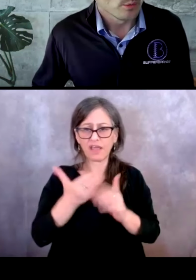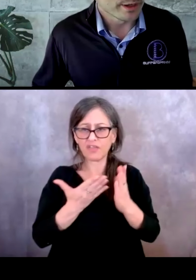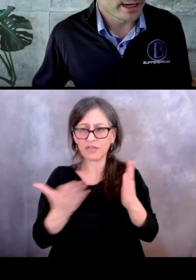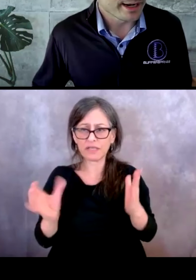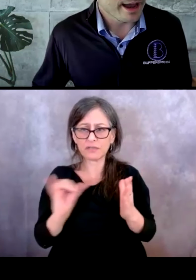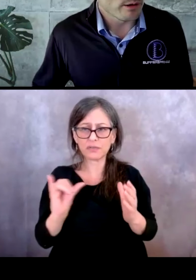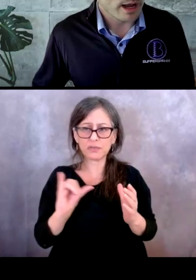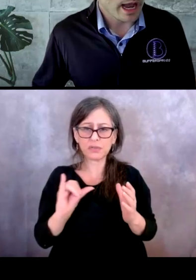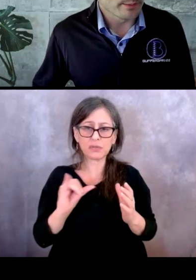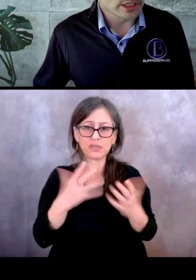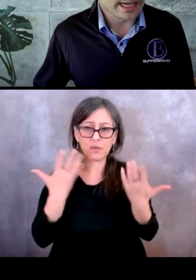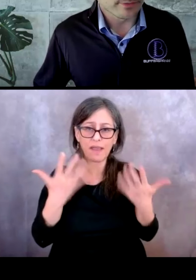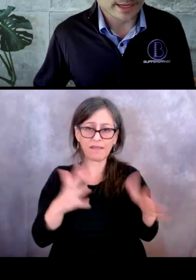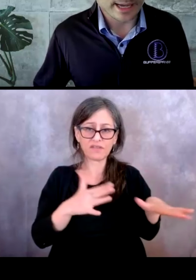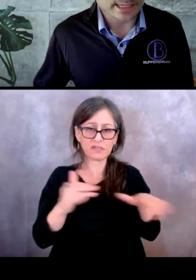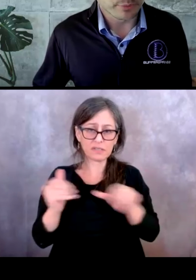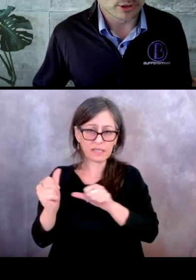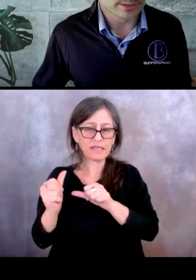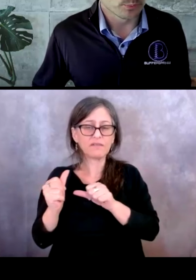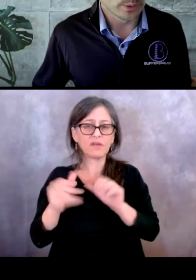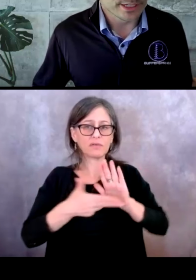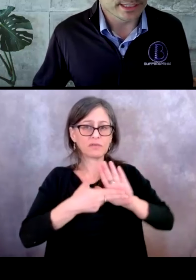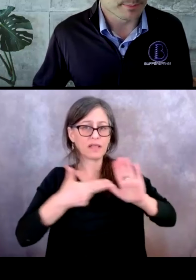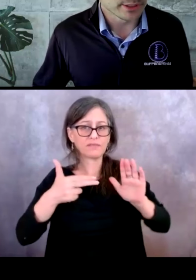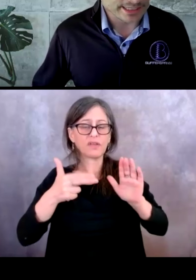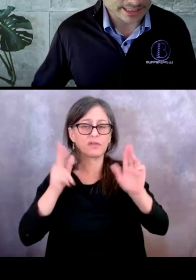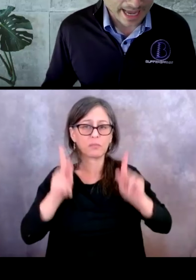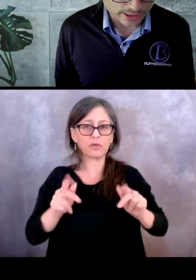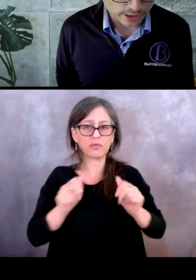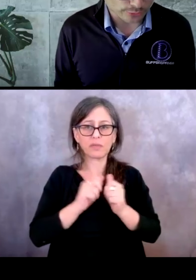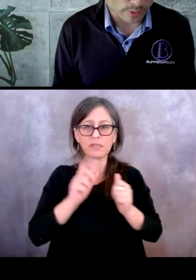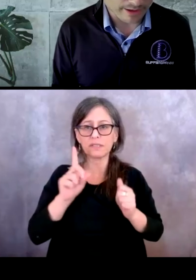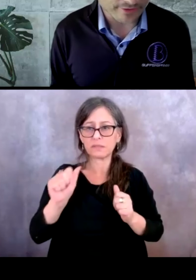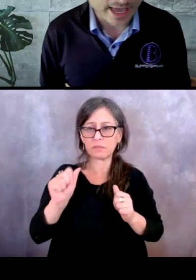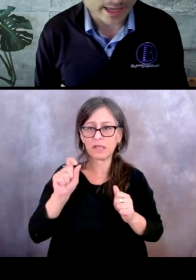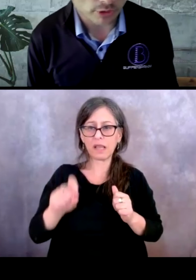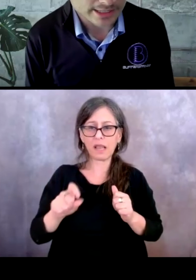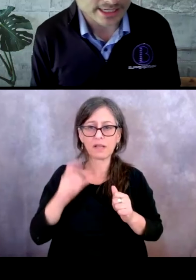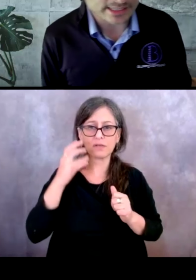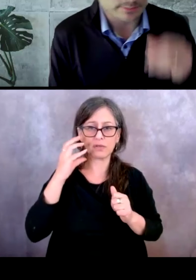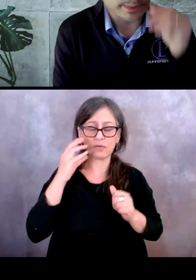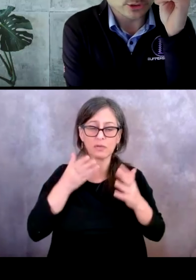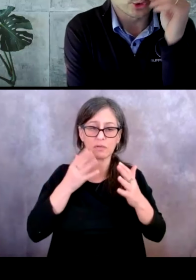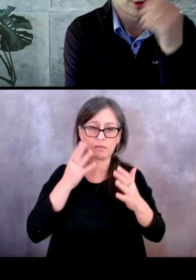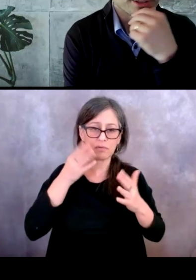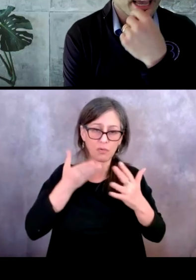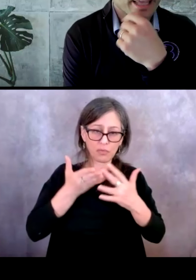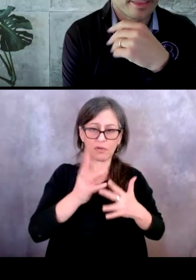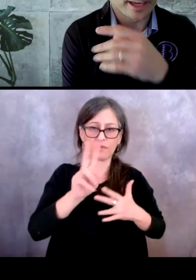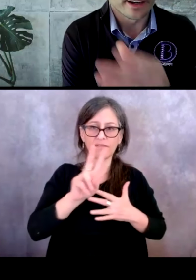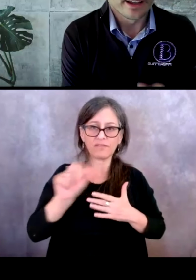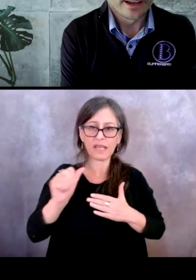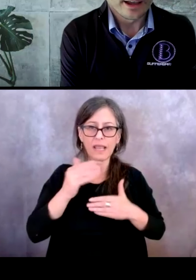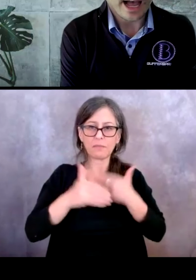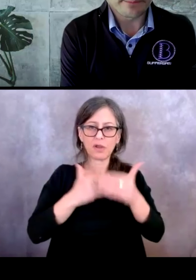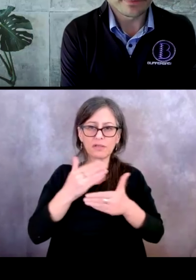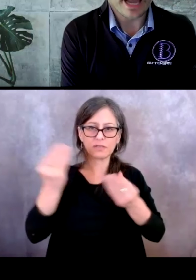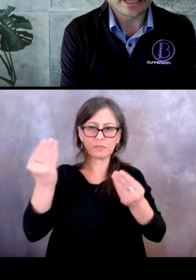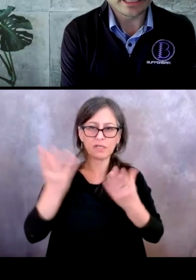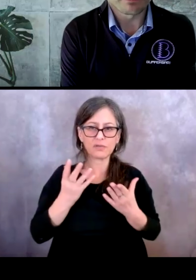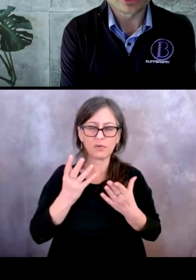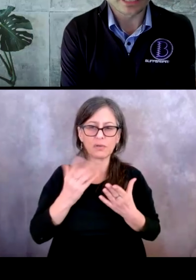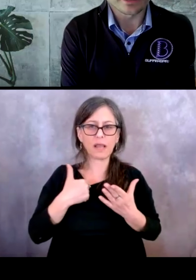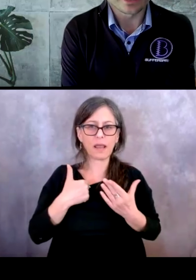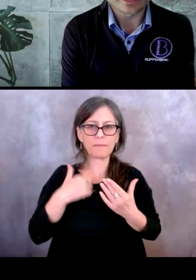So when I got out, I was classified as a person with disabilities and had to go through a VA process to be told at the end that